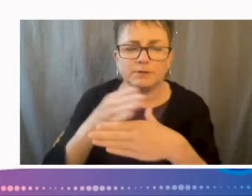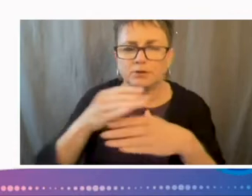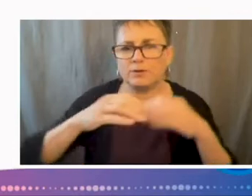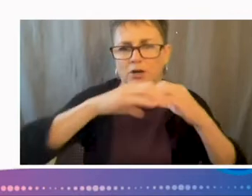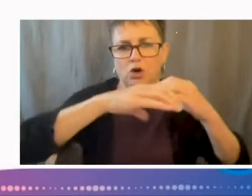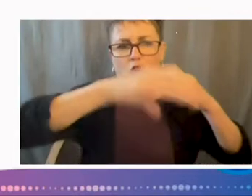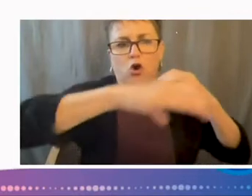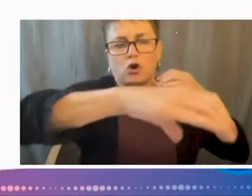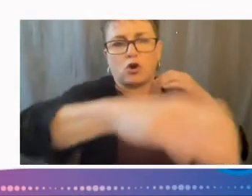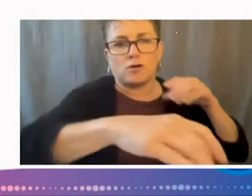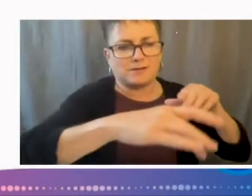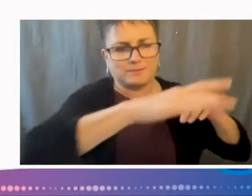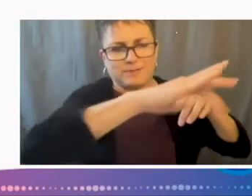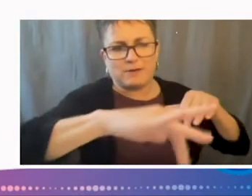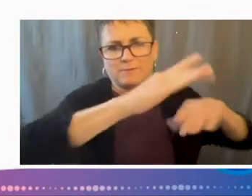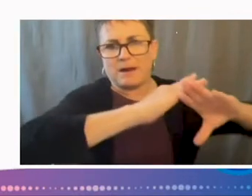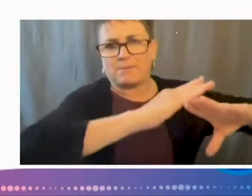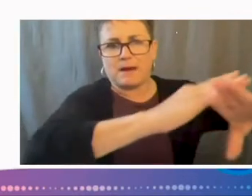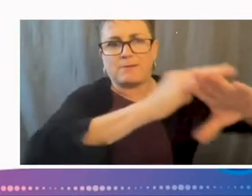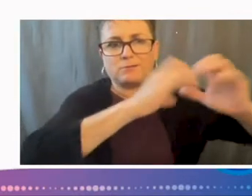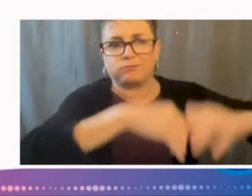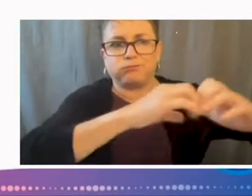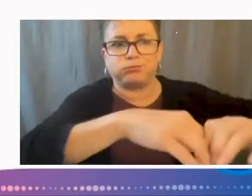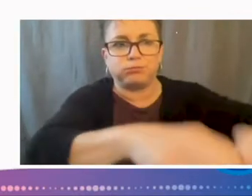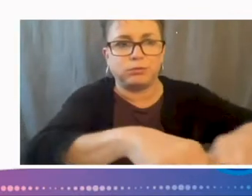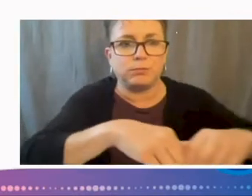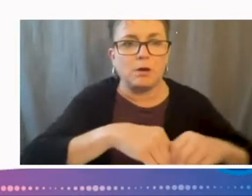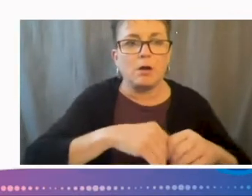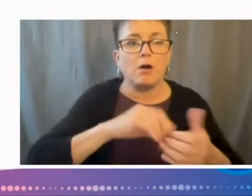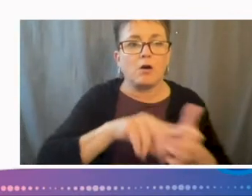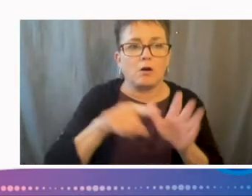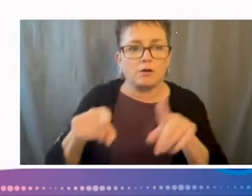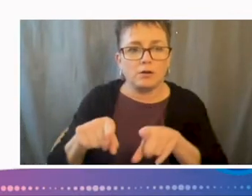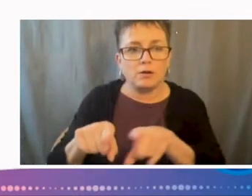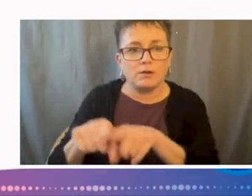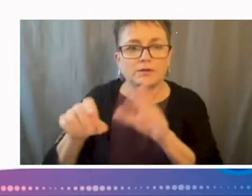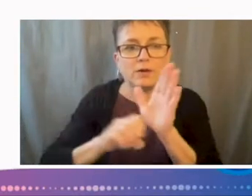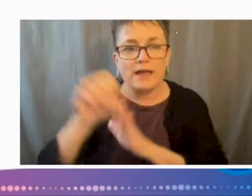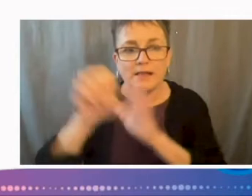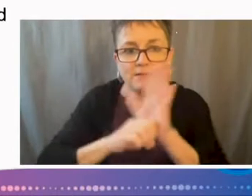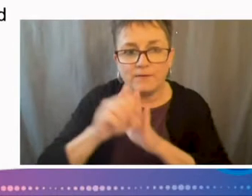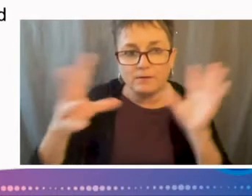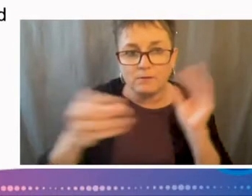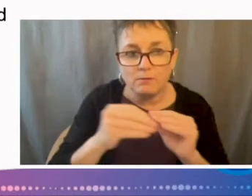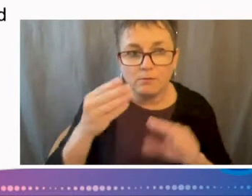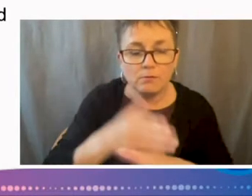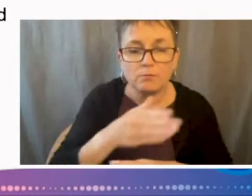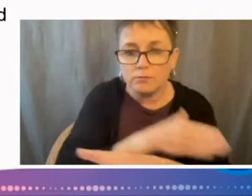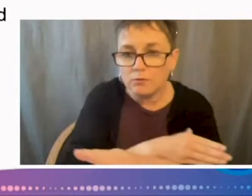program, and our accessible areas onboard our light rail vehicles.